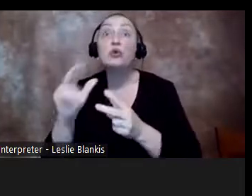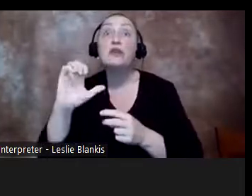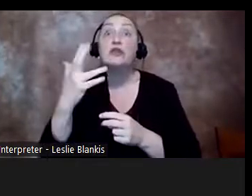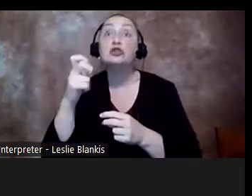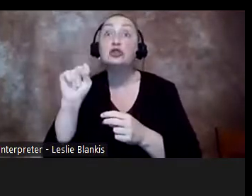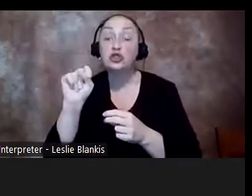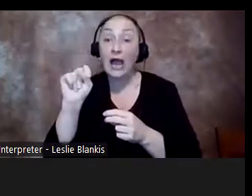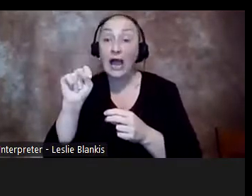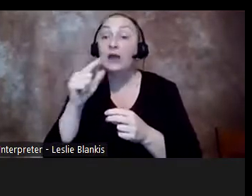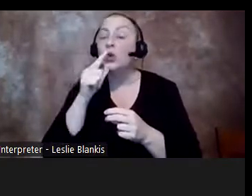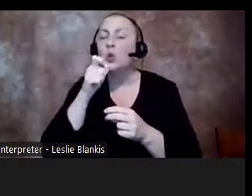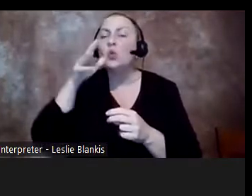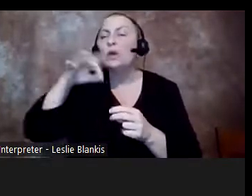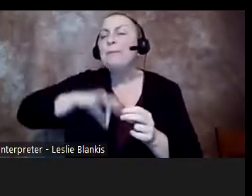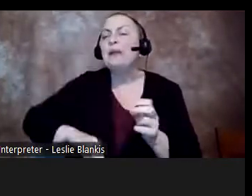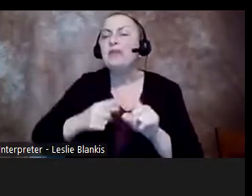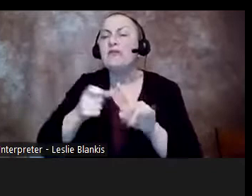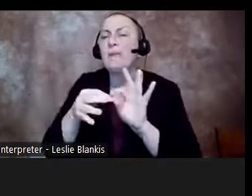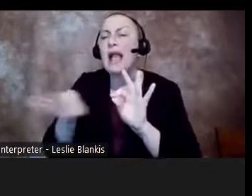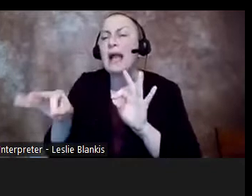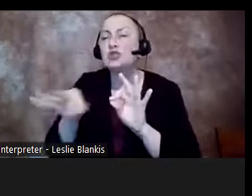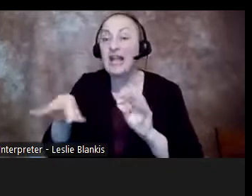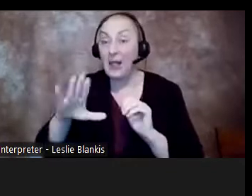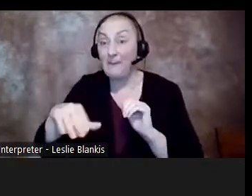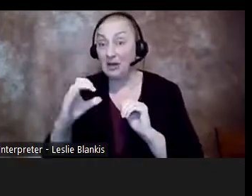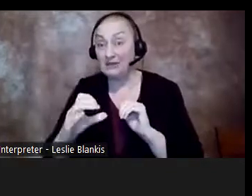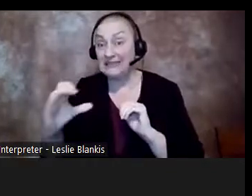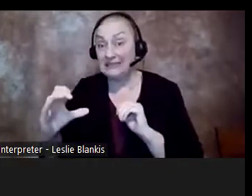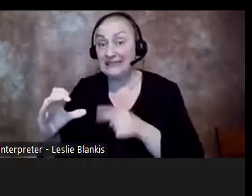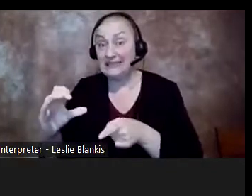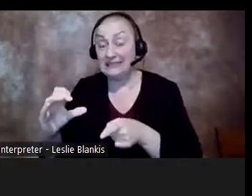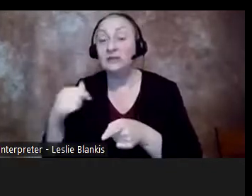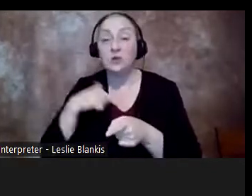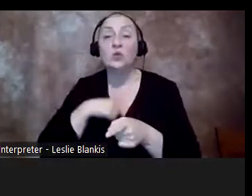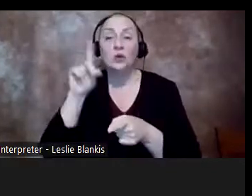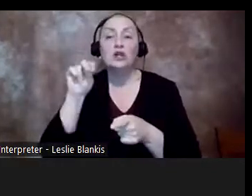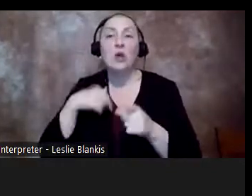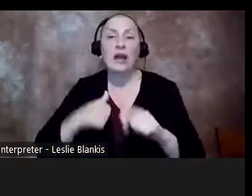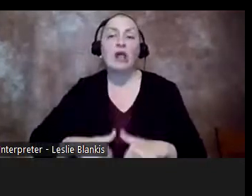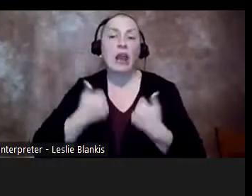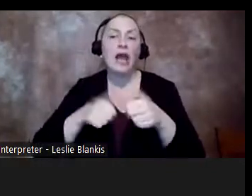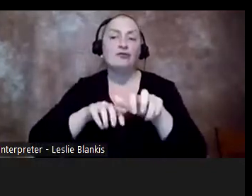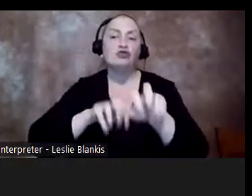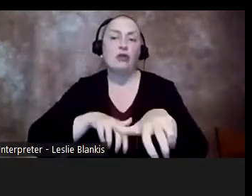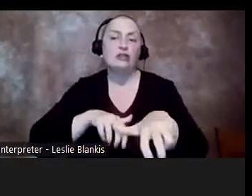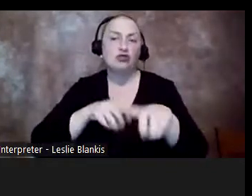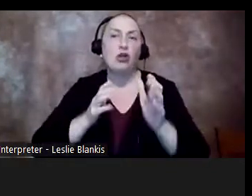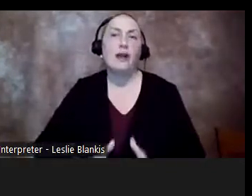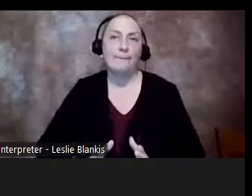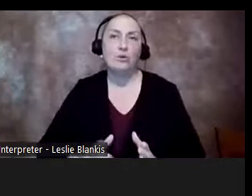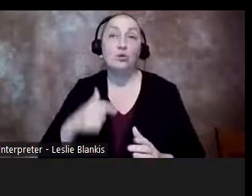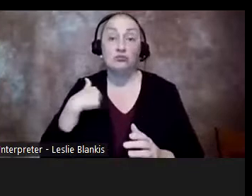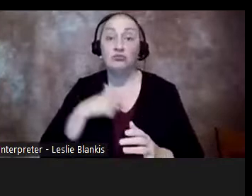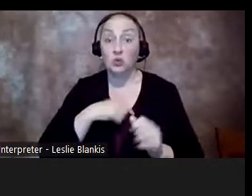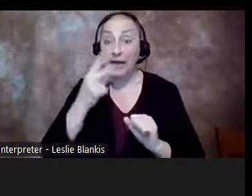benefit from captioning, there is the CC at the bottom, and we do have a live transcriber right now, and we could see